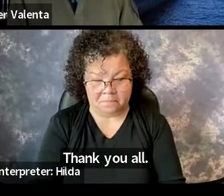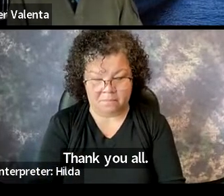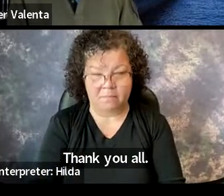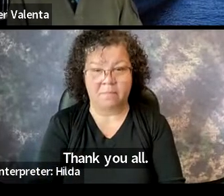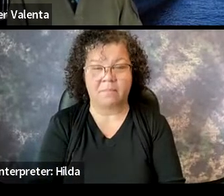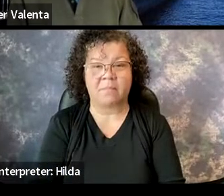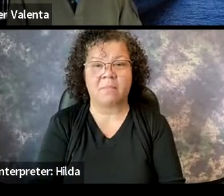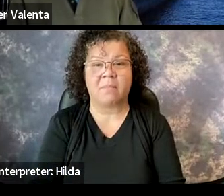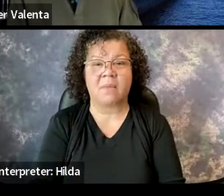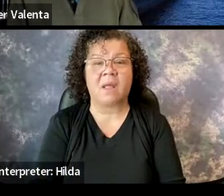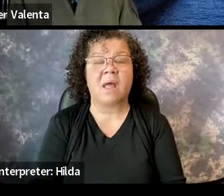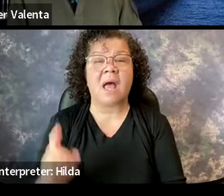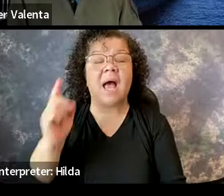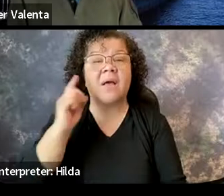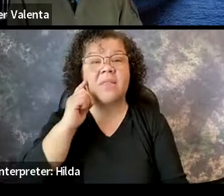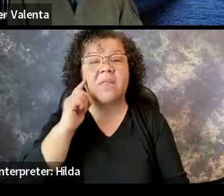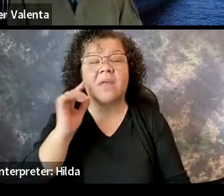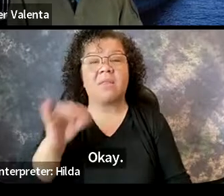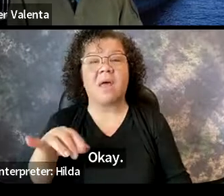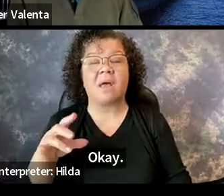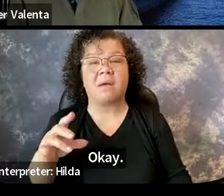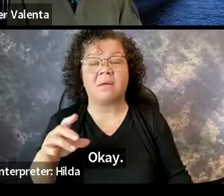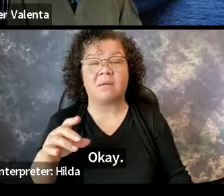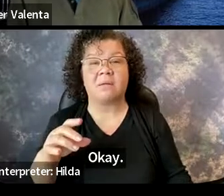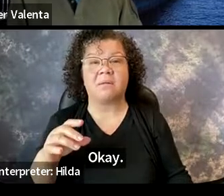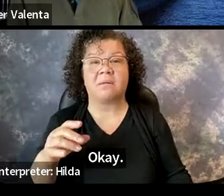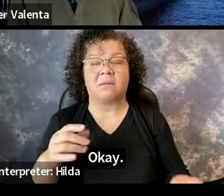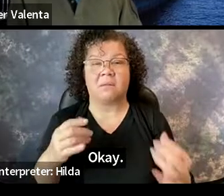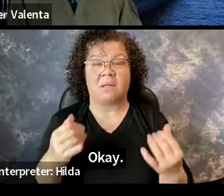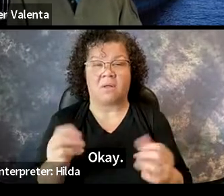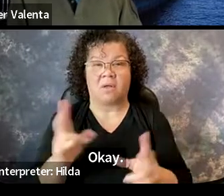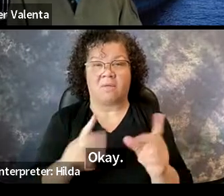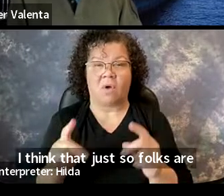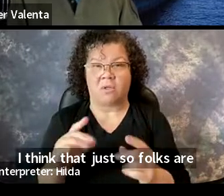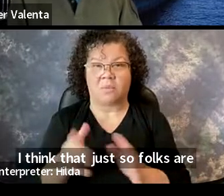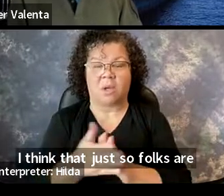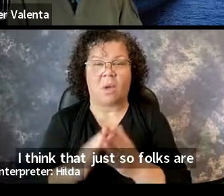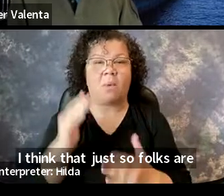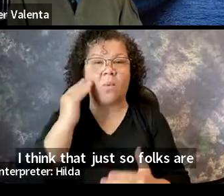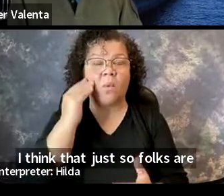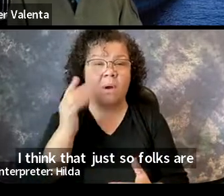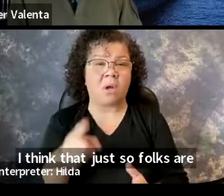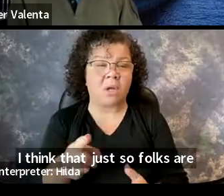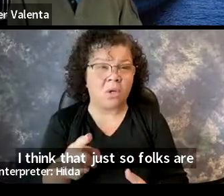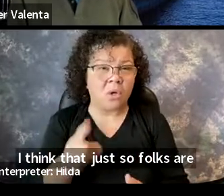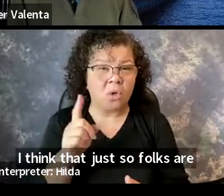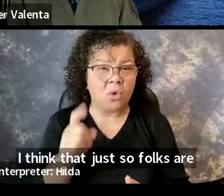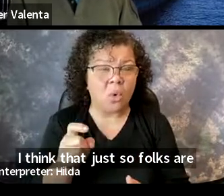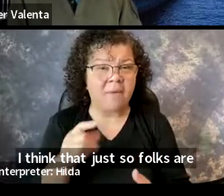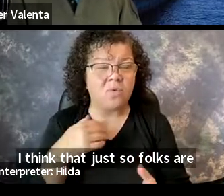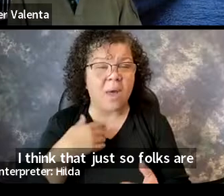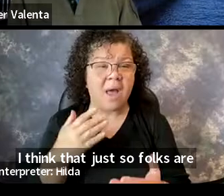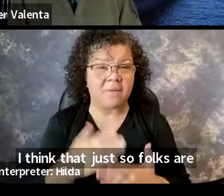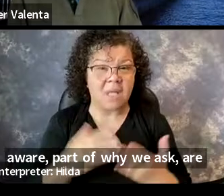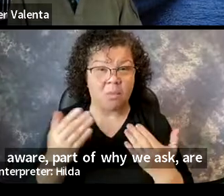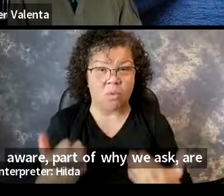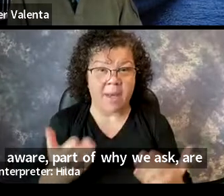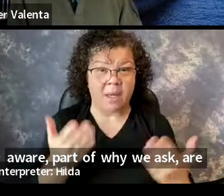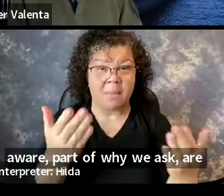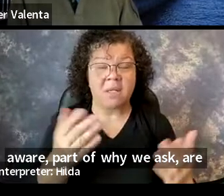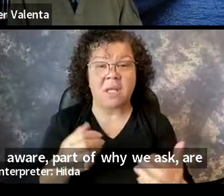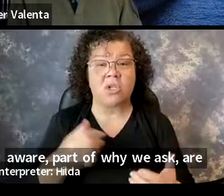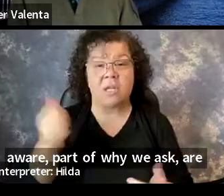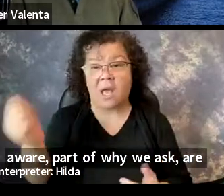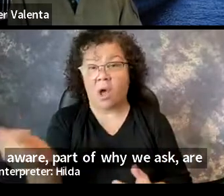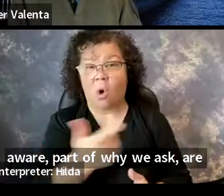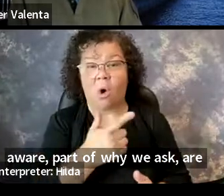I think that just so folks are aware, part of why we ask is, again, it goes, you have had some recommendations that everybody's a 5 or